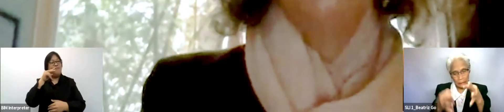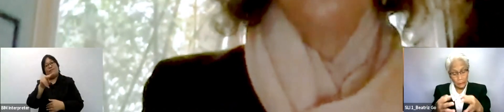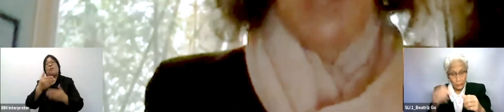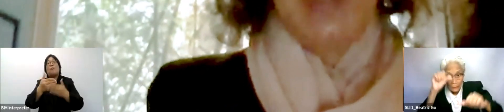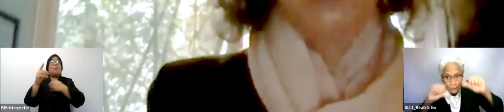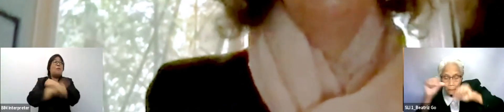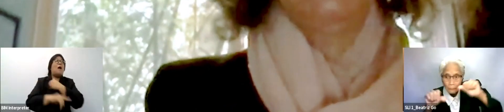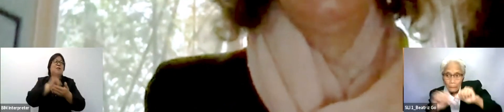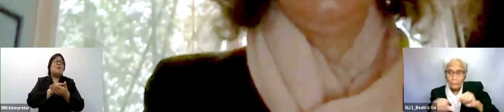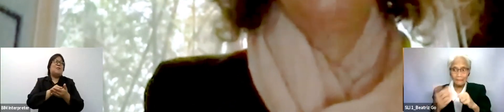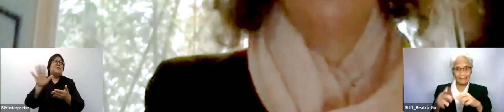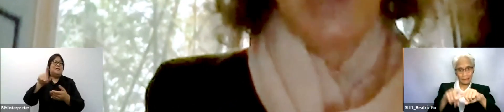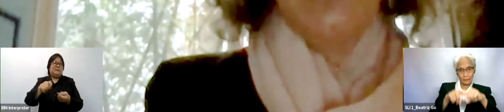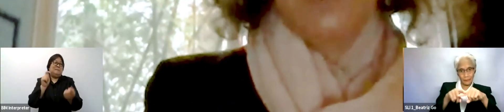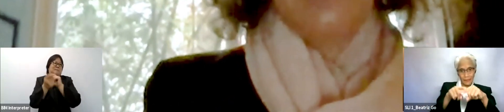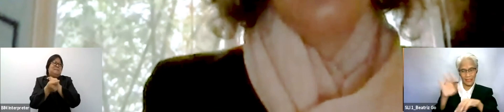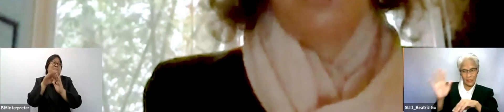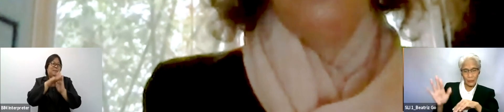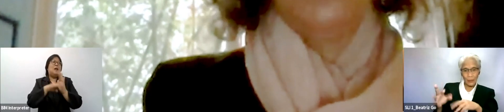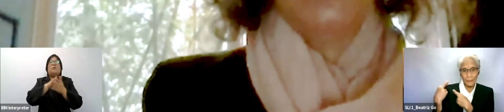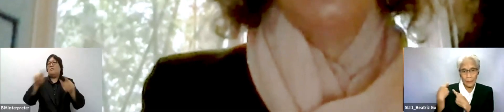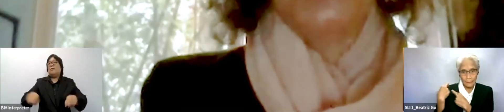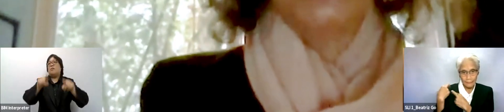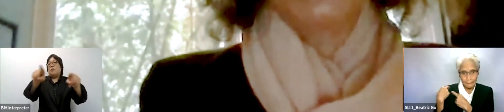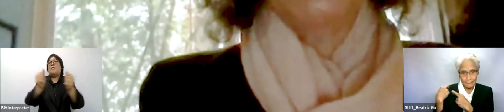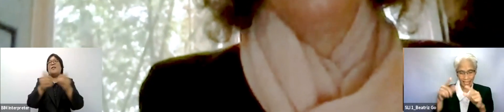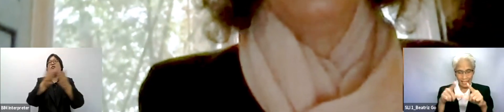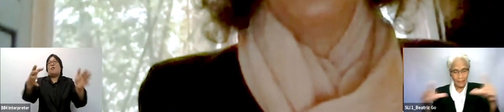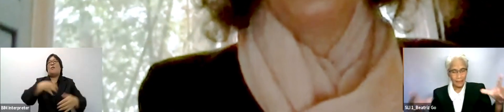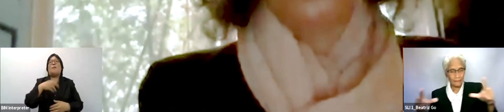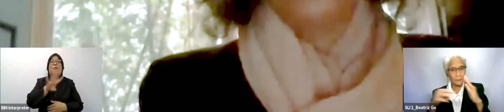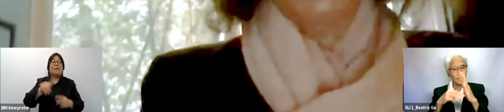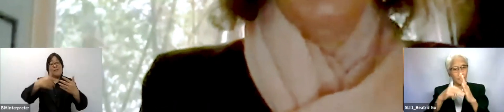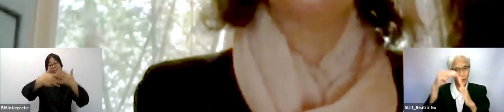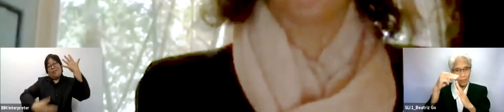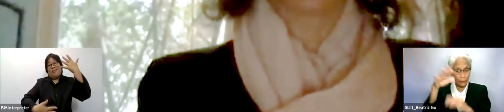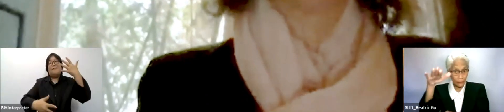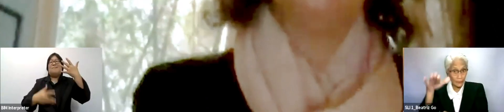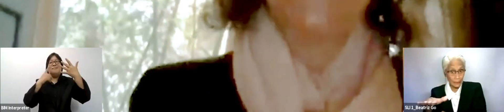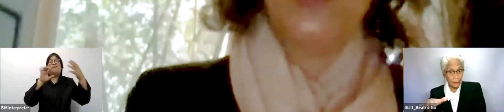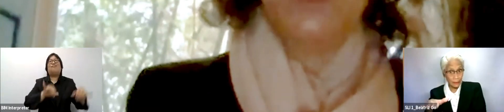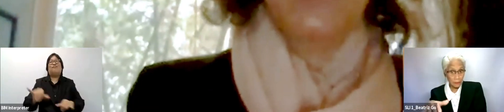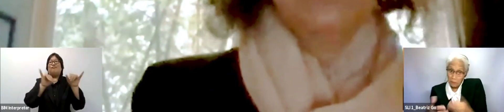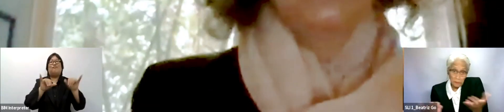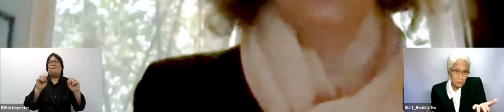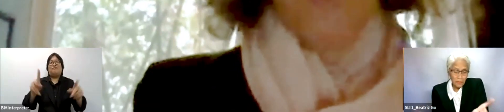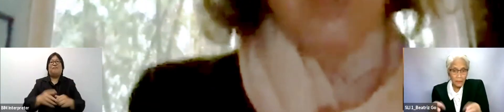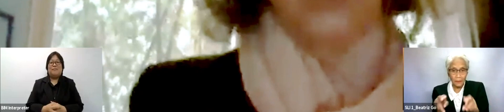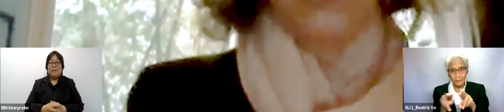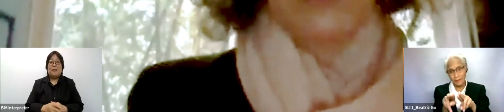court to actually try the cases of the children in conflict with the law. What came out is